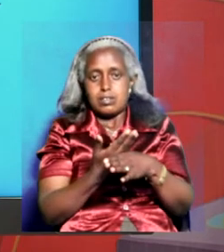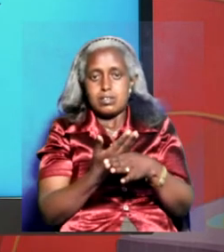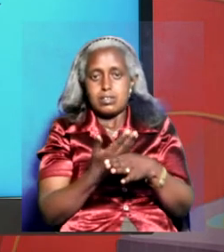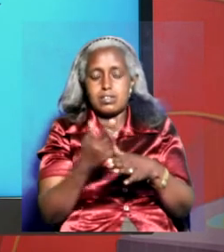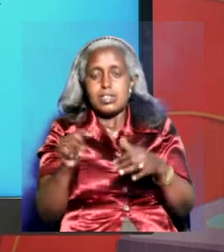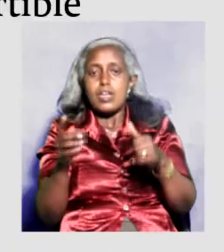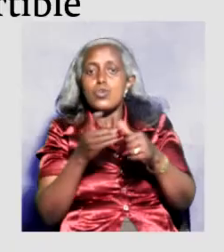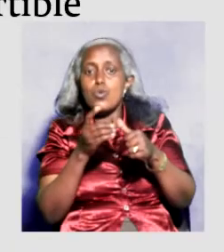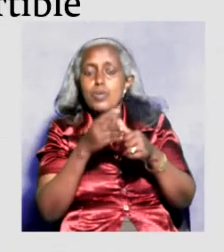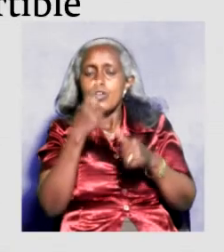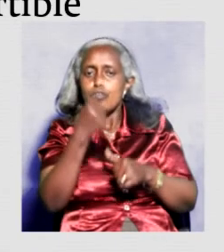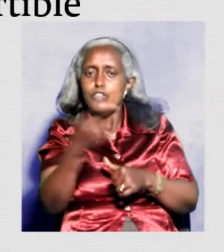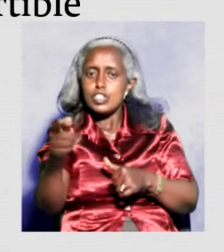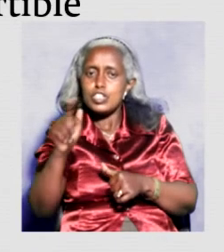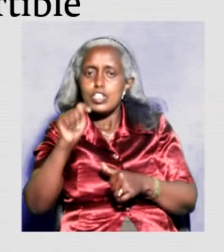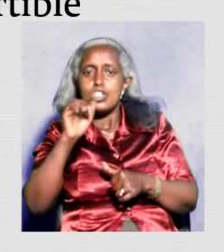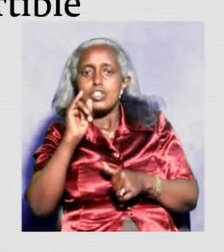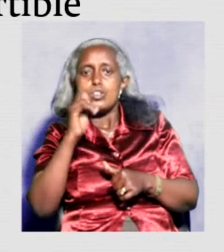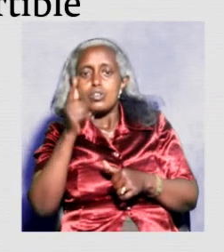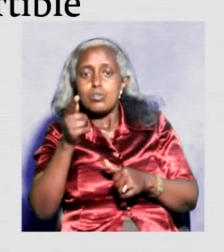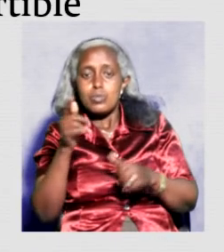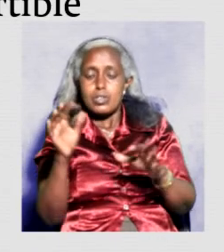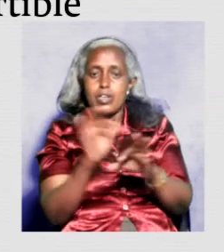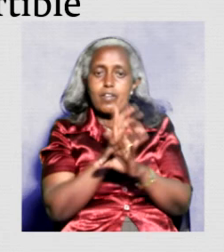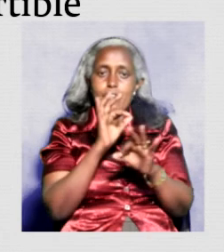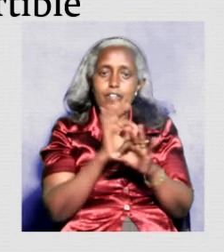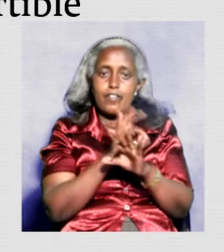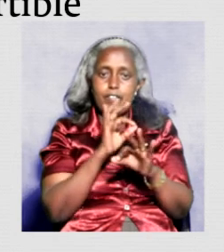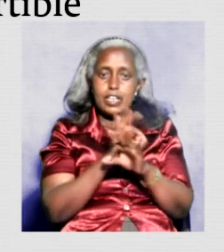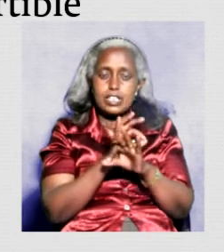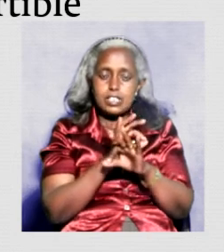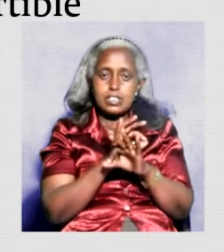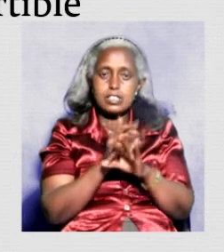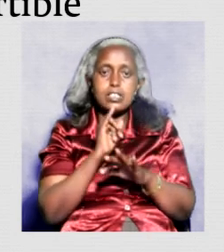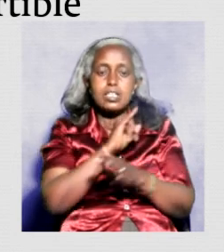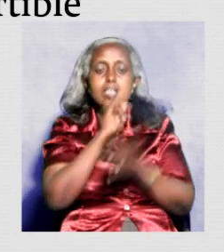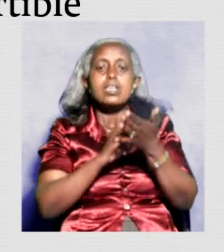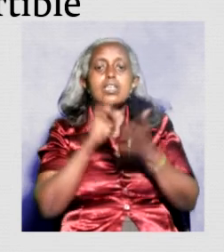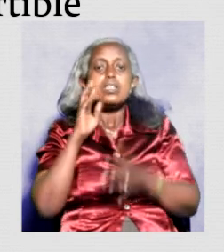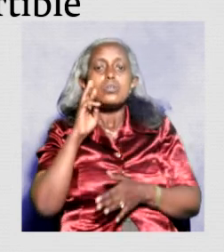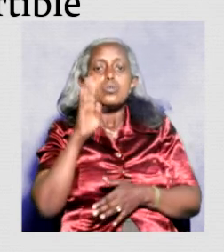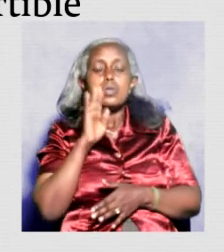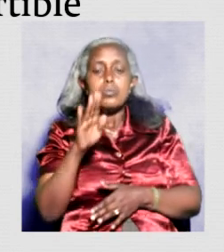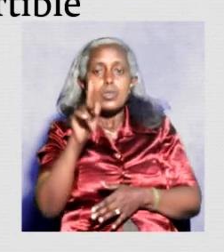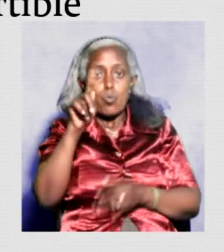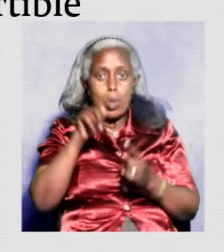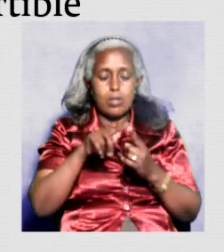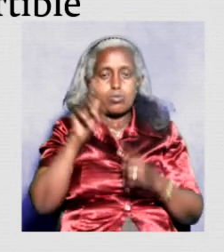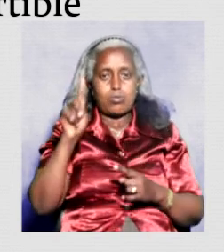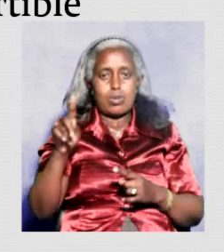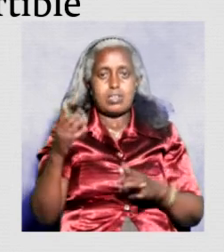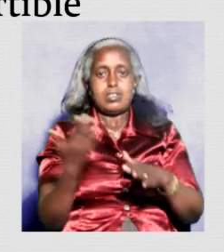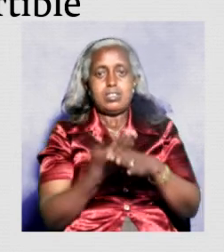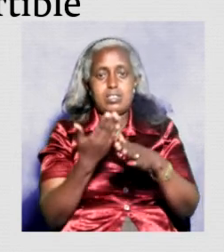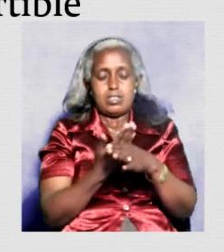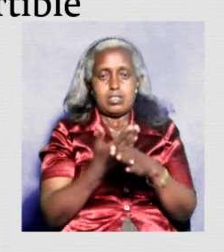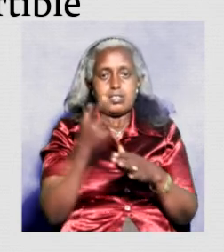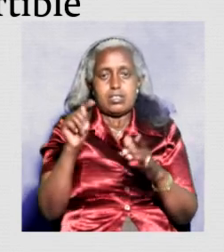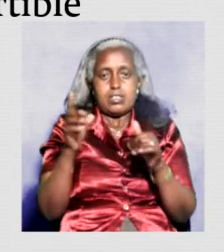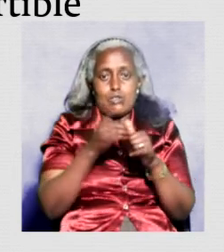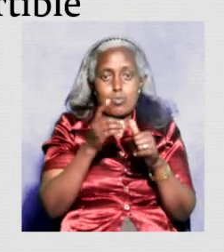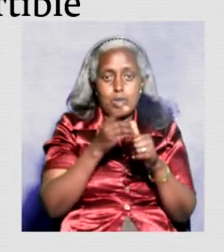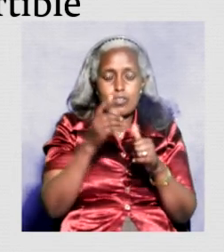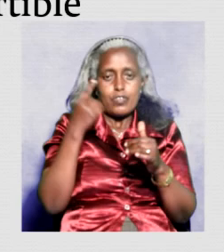the domain of each trigonometric function, it will be 1 to 1. So we need to restrict the domain of